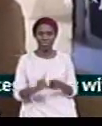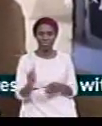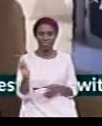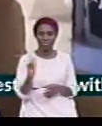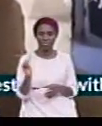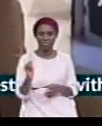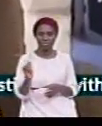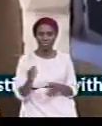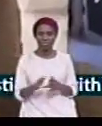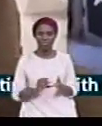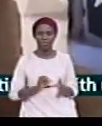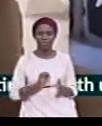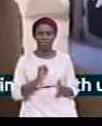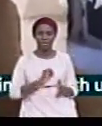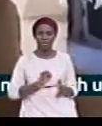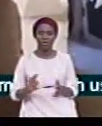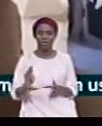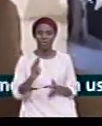use pampers.